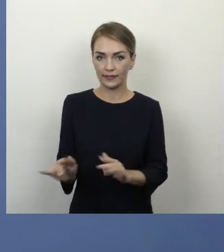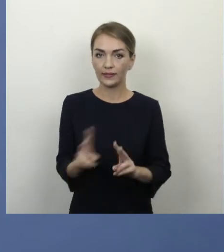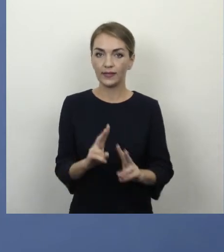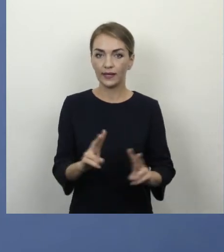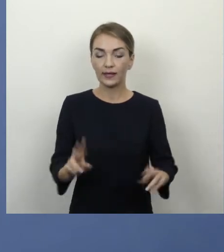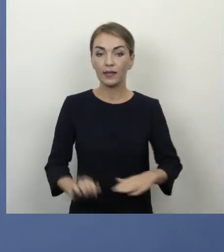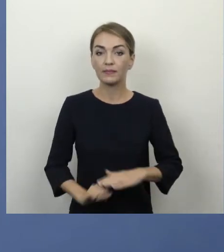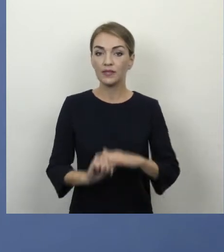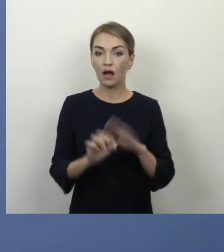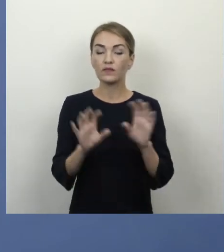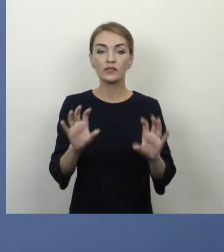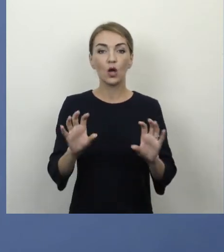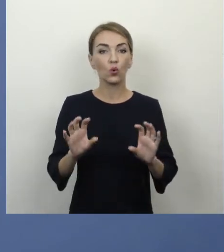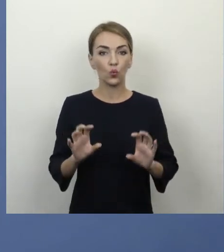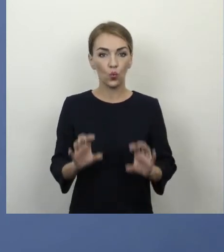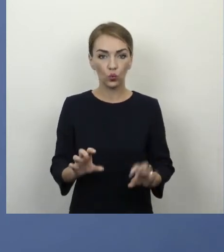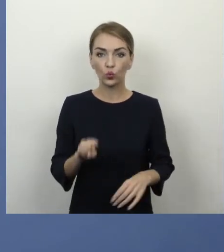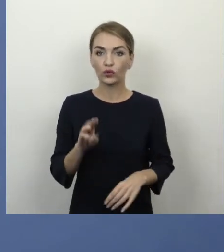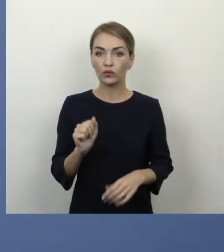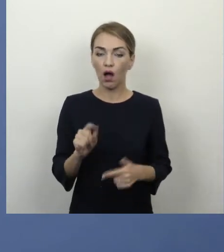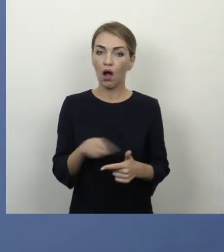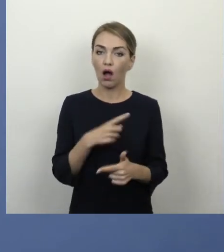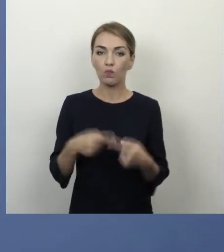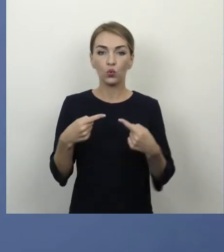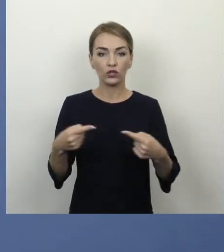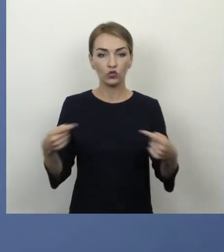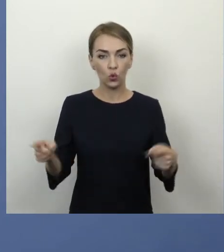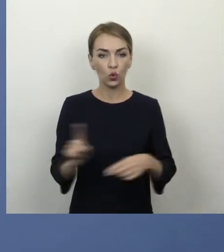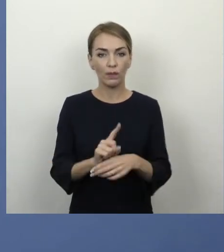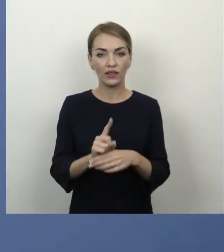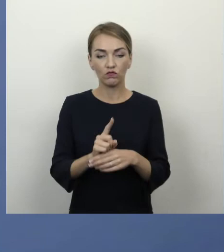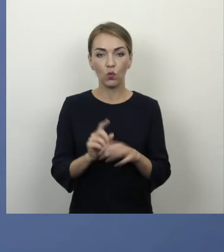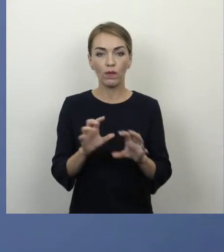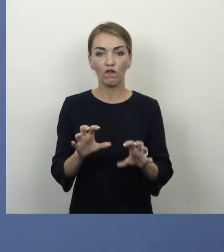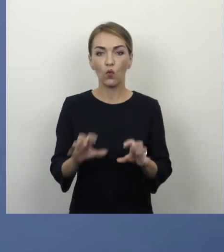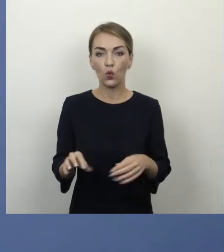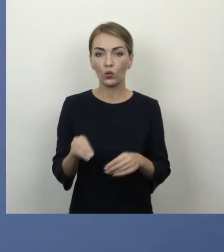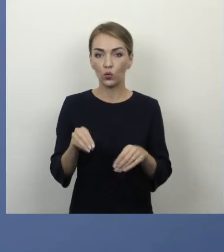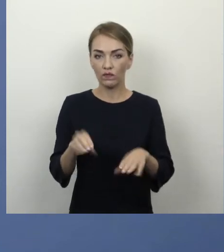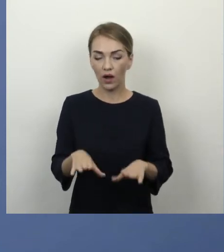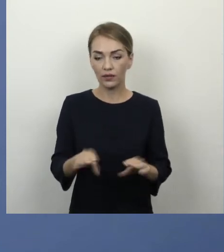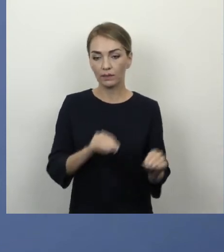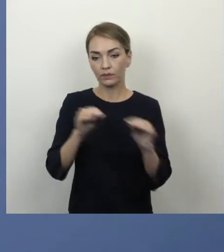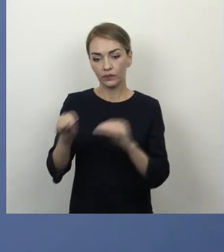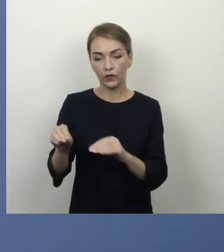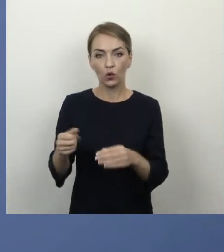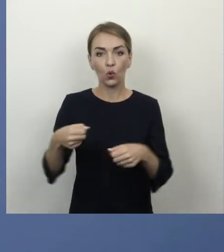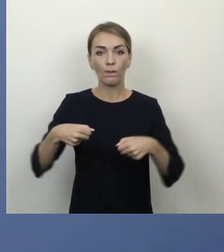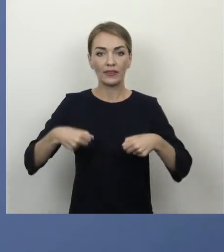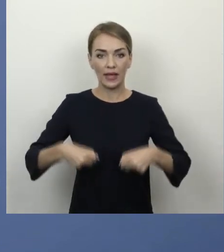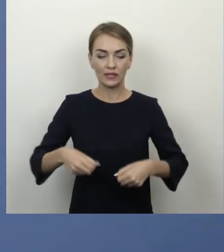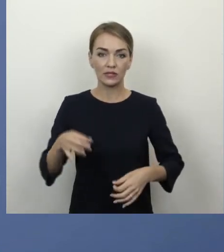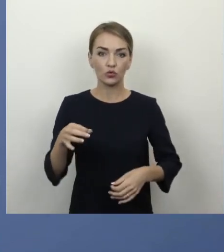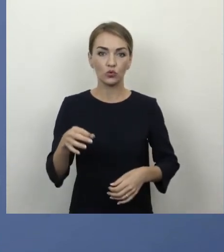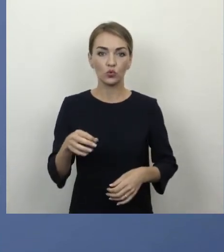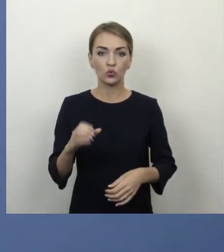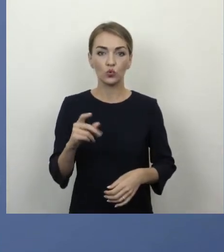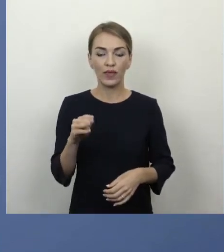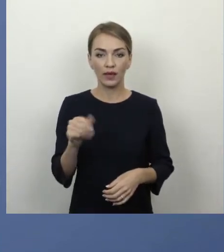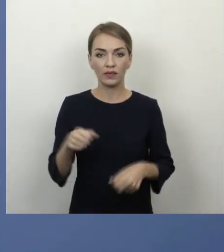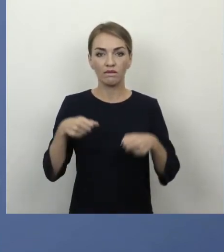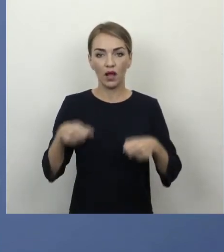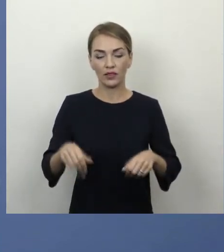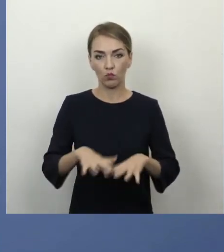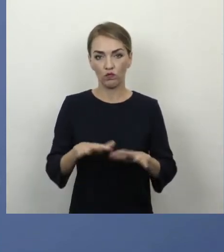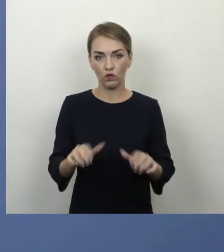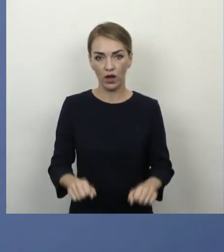when such official does not make or does not deliver decisions or undertakes actions which are